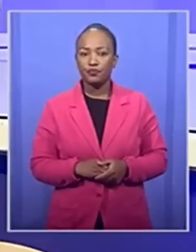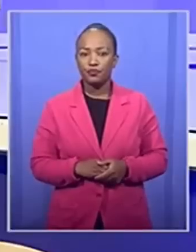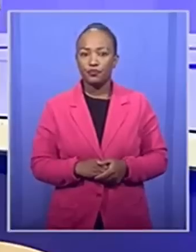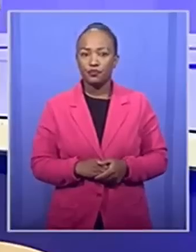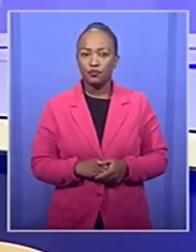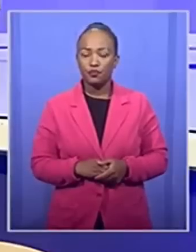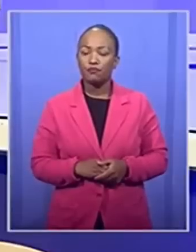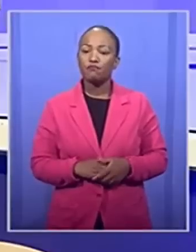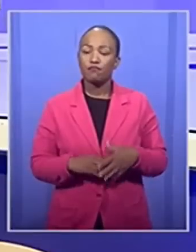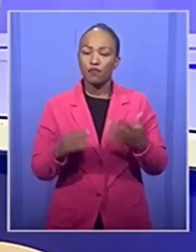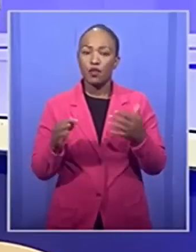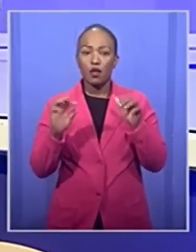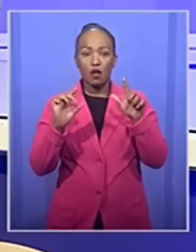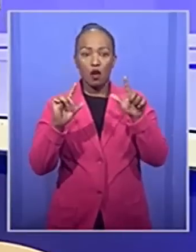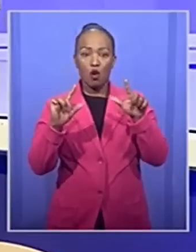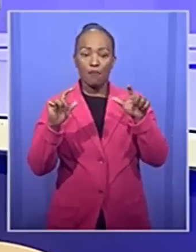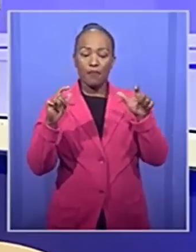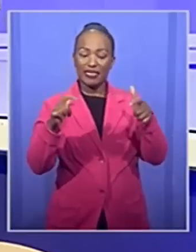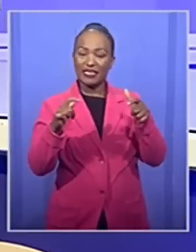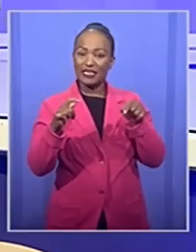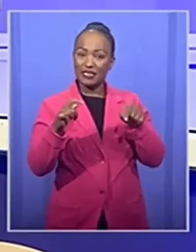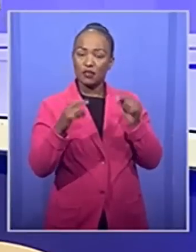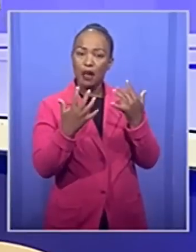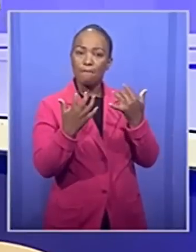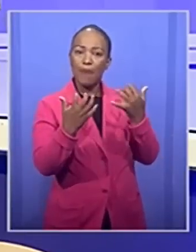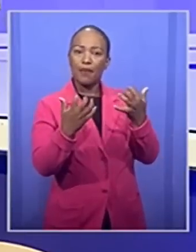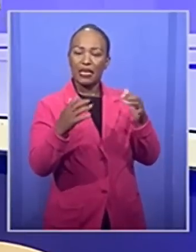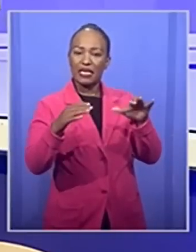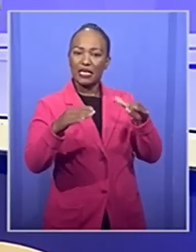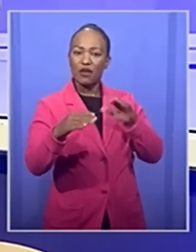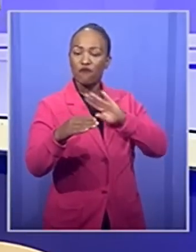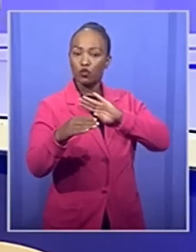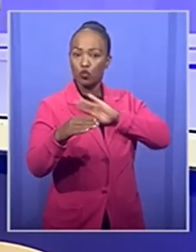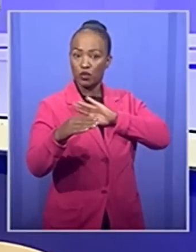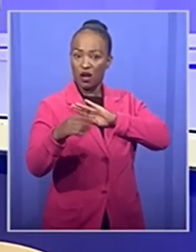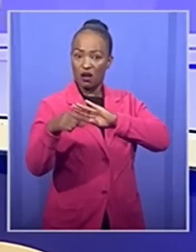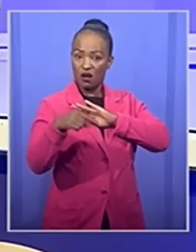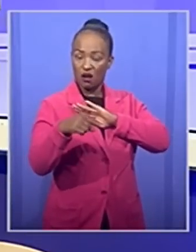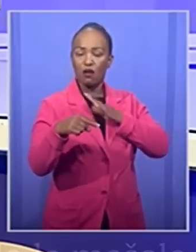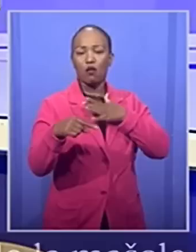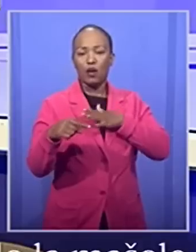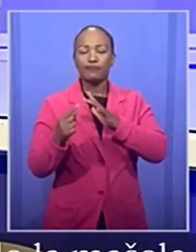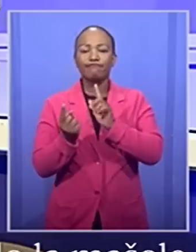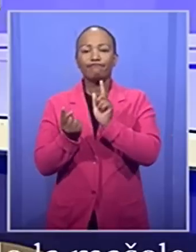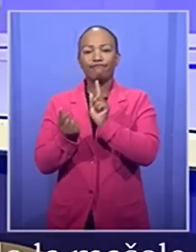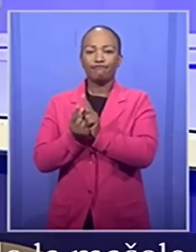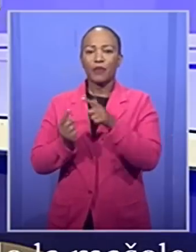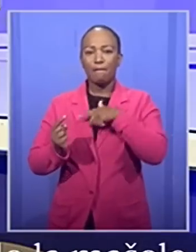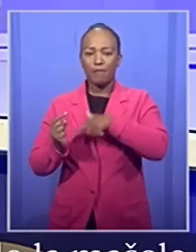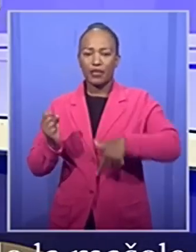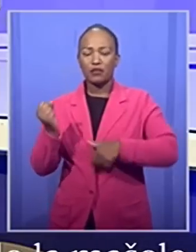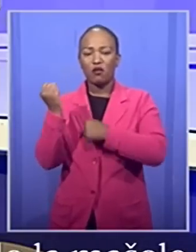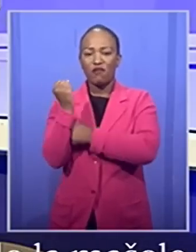Go sa le bjalo komiti ya palamente ya sešole e nyaka go kopana le go bolela le bakantoro ya mopresidente ka ga